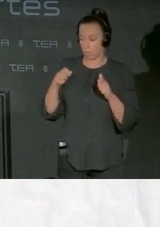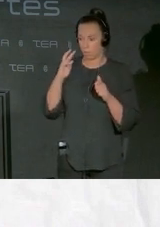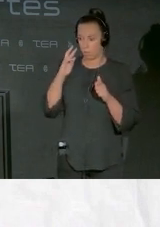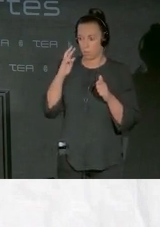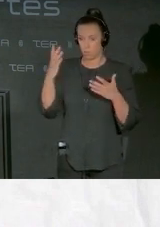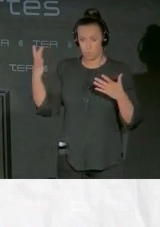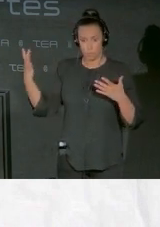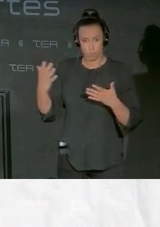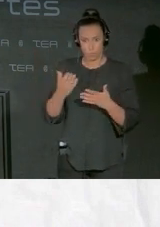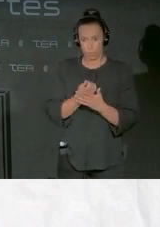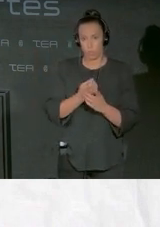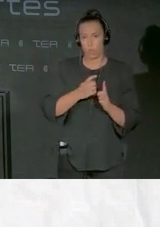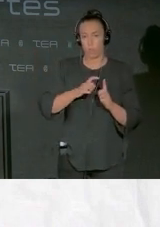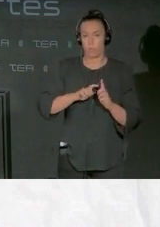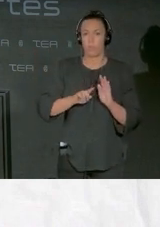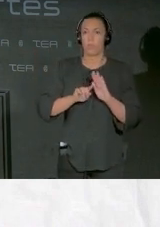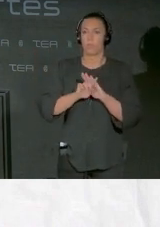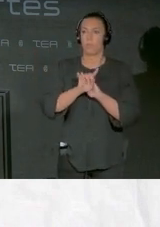still sort of